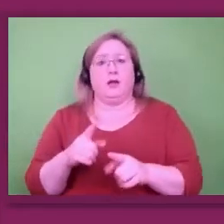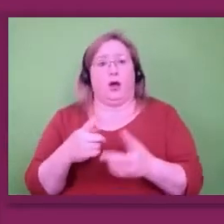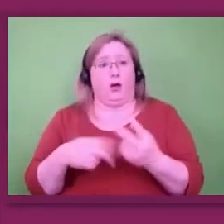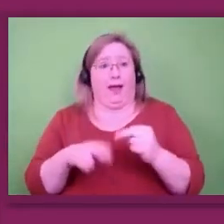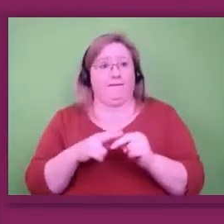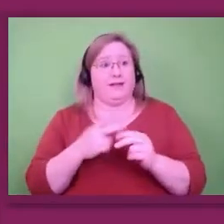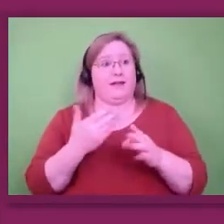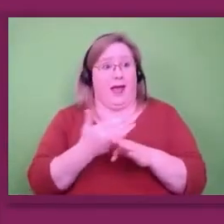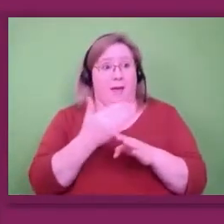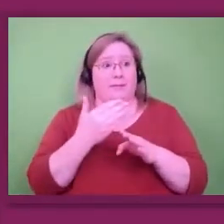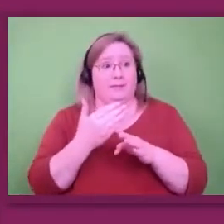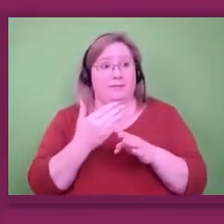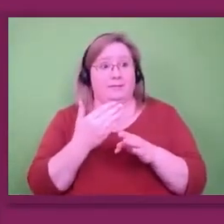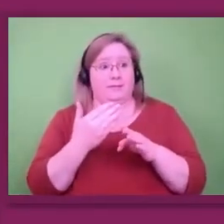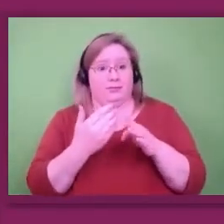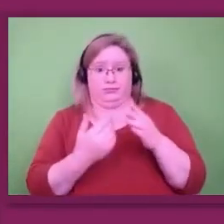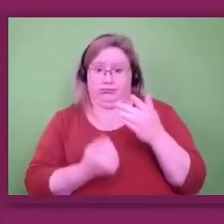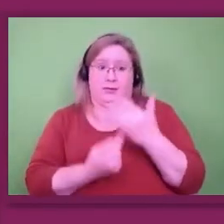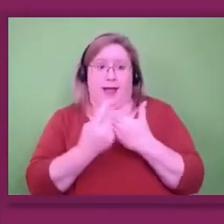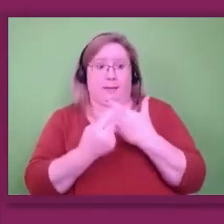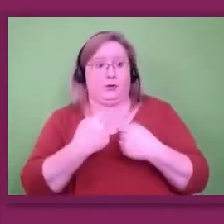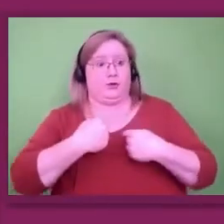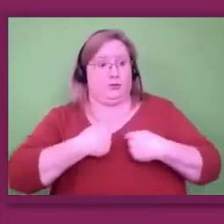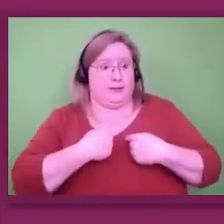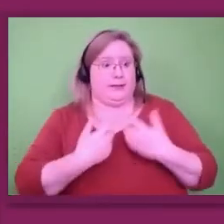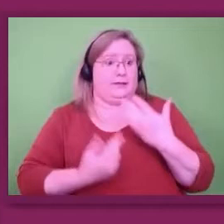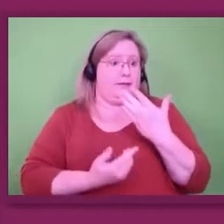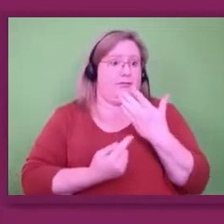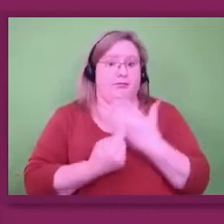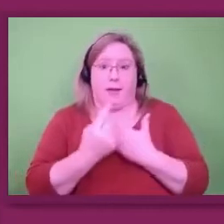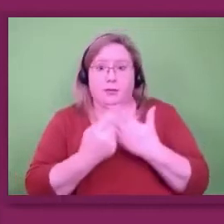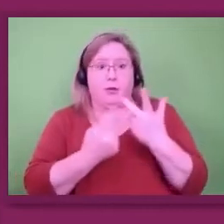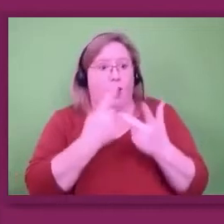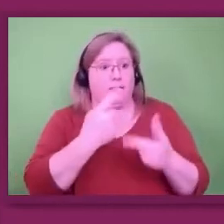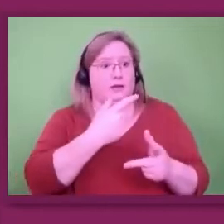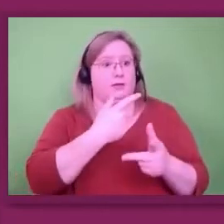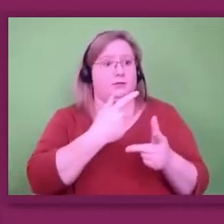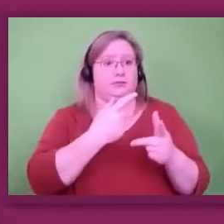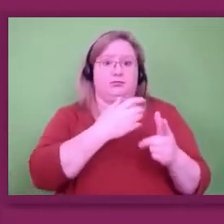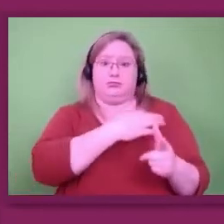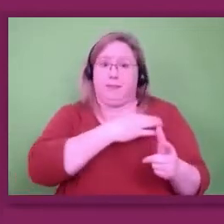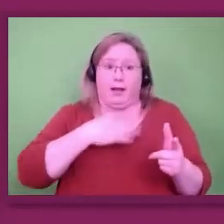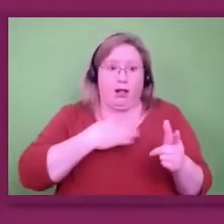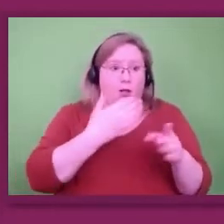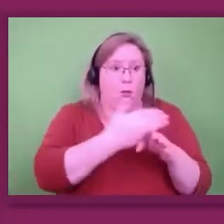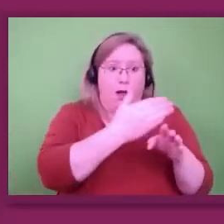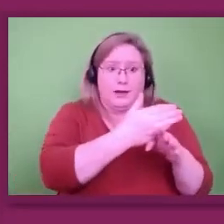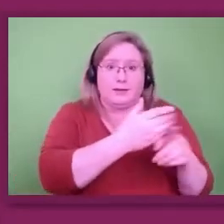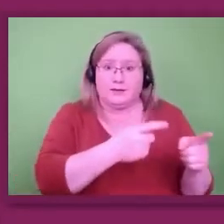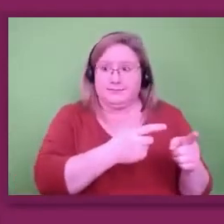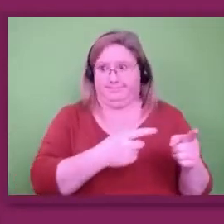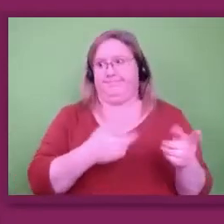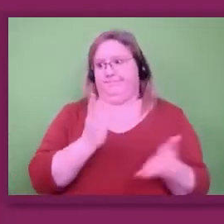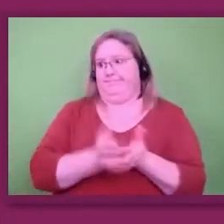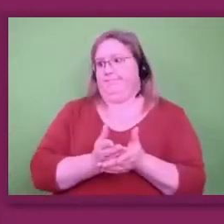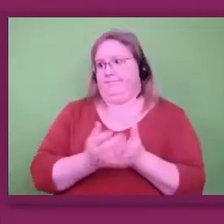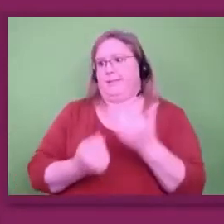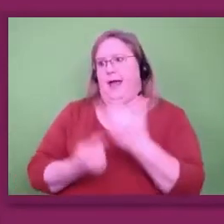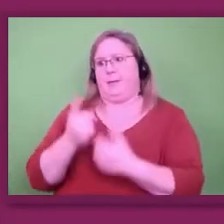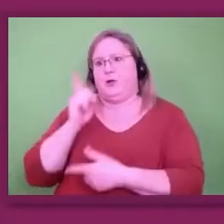can guarantee you, as Sandra has already pointed out, it is happening to our, to the women coming through our